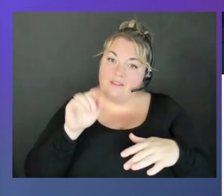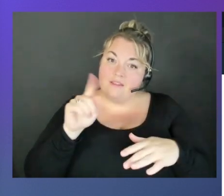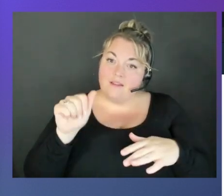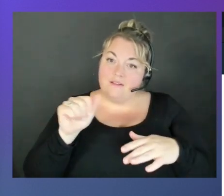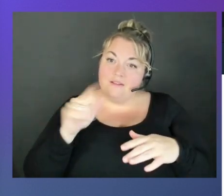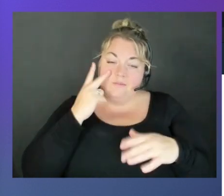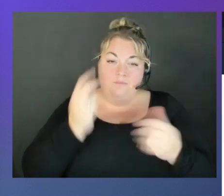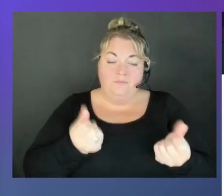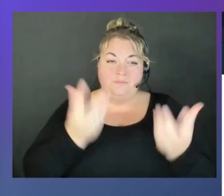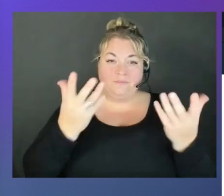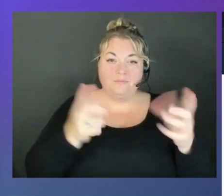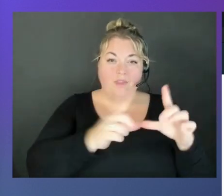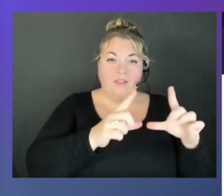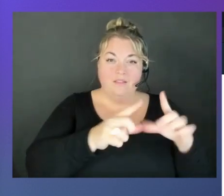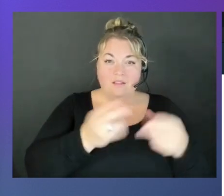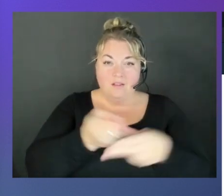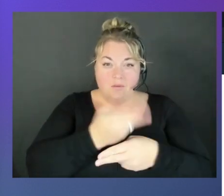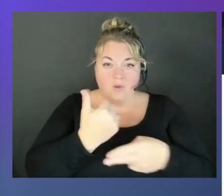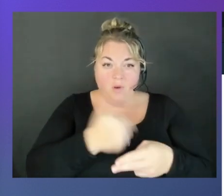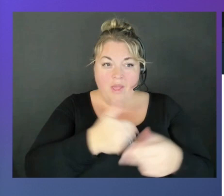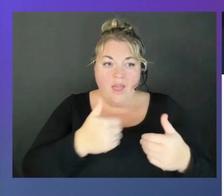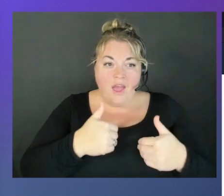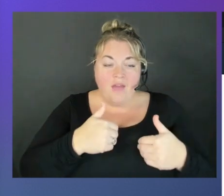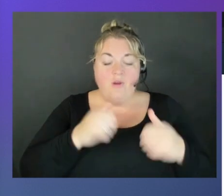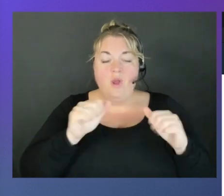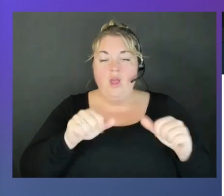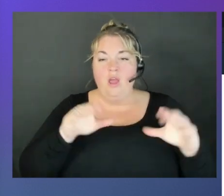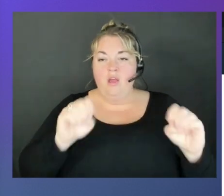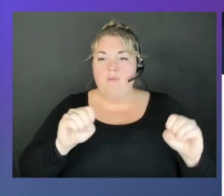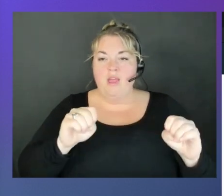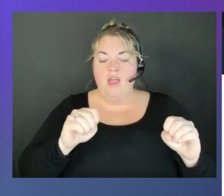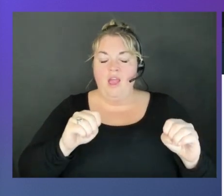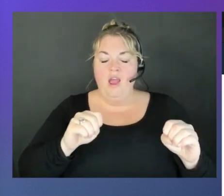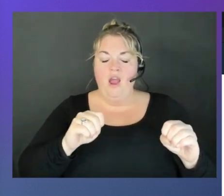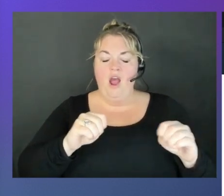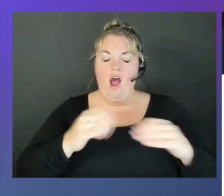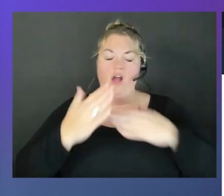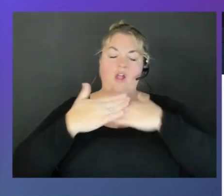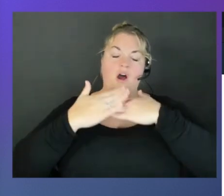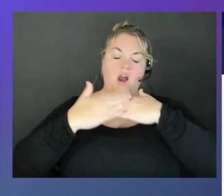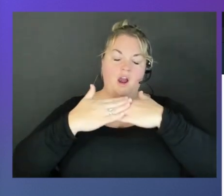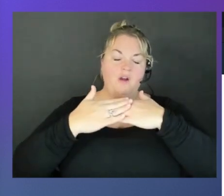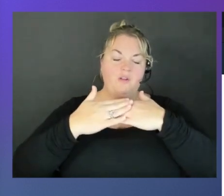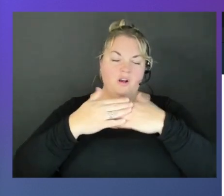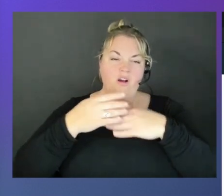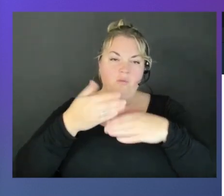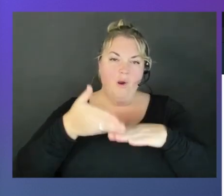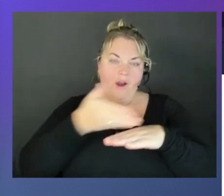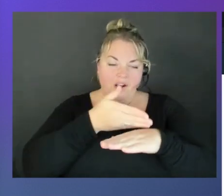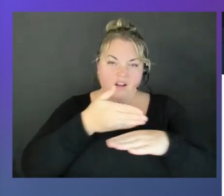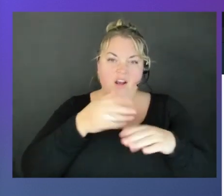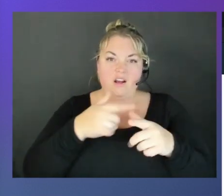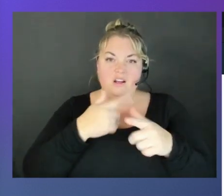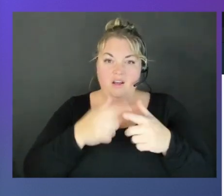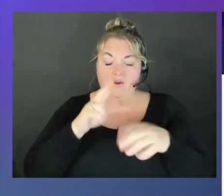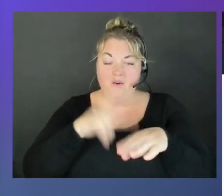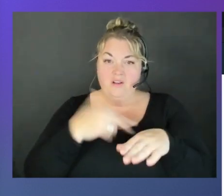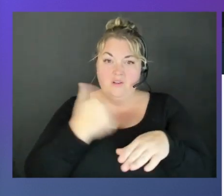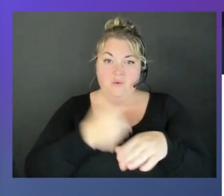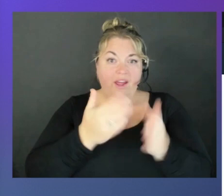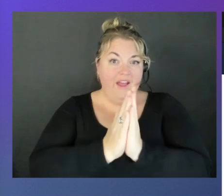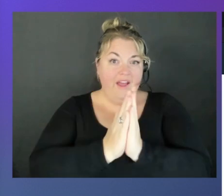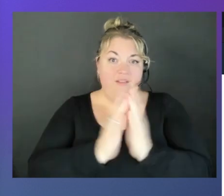license consumption we have. We could be alarmed proactively. And of course, we always suggest people plug into whatever